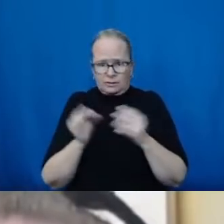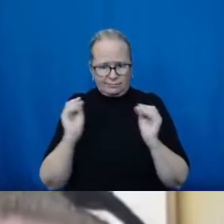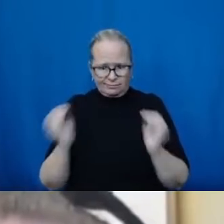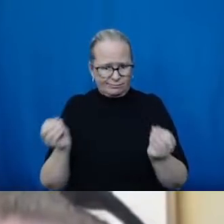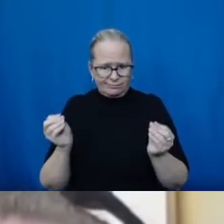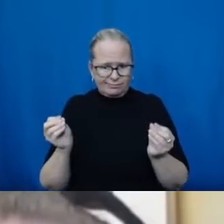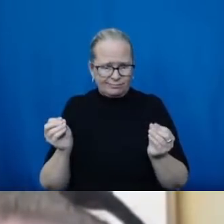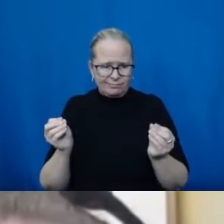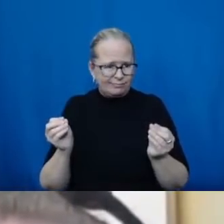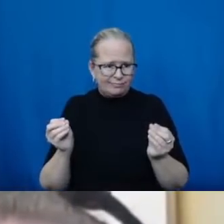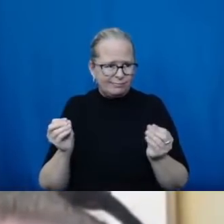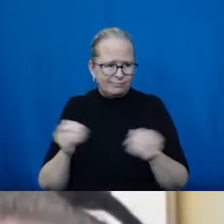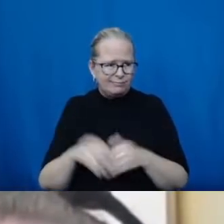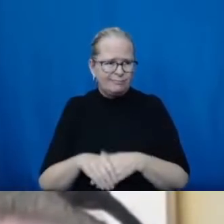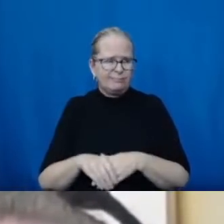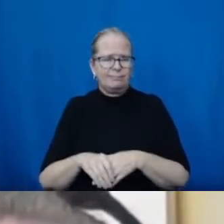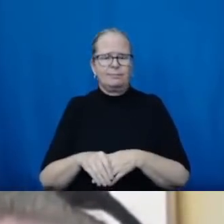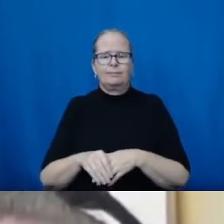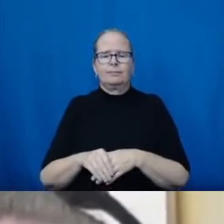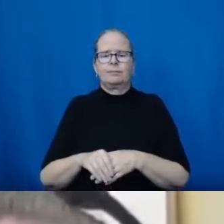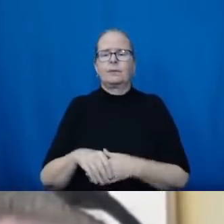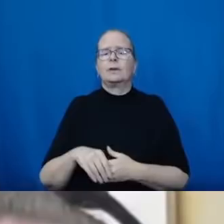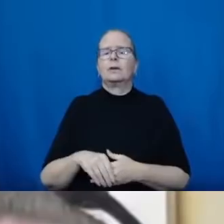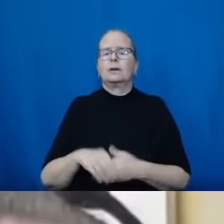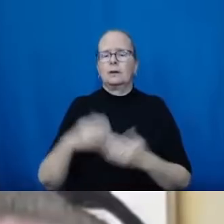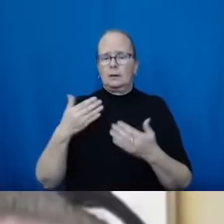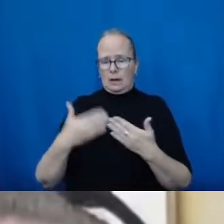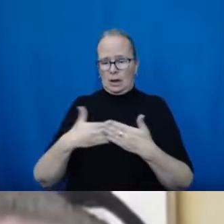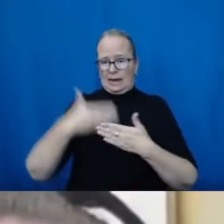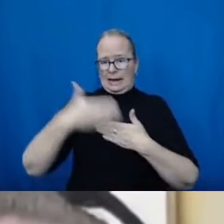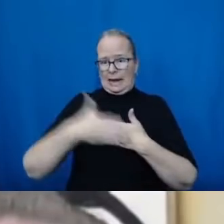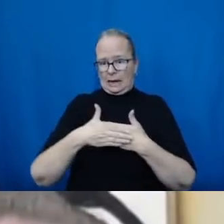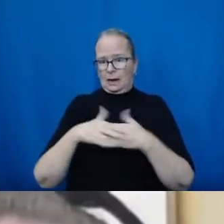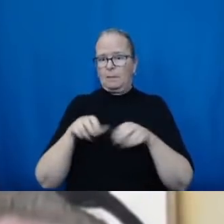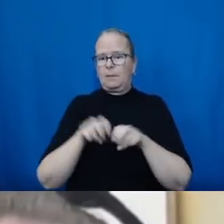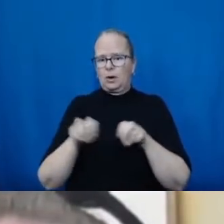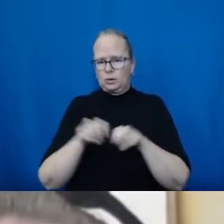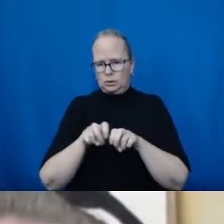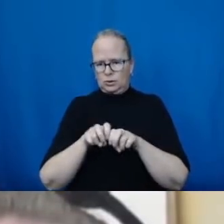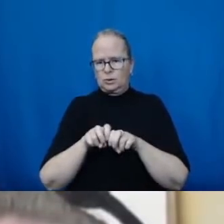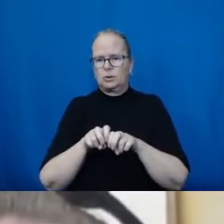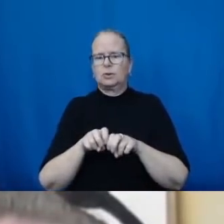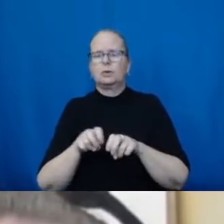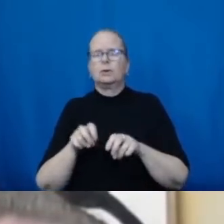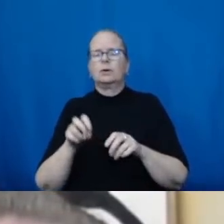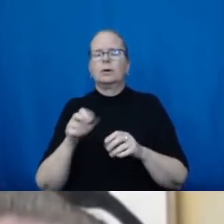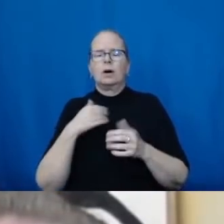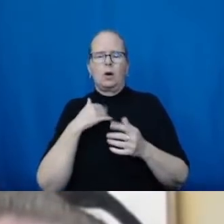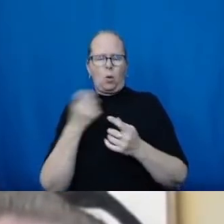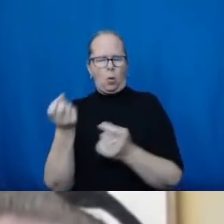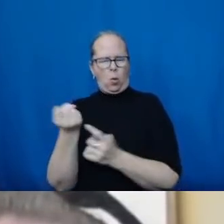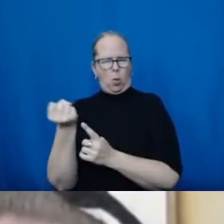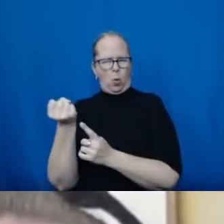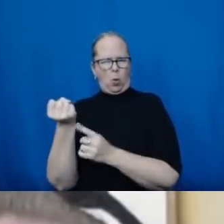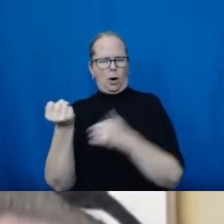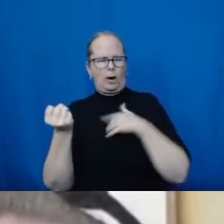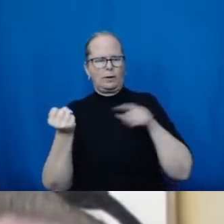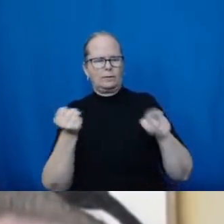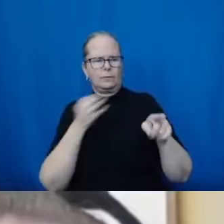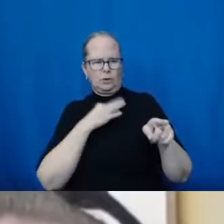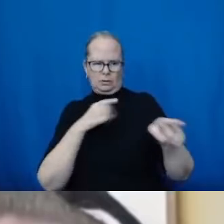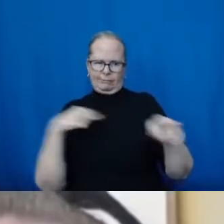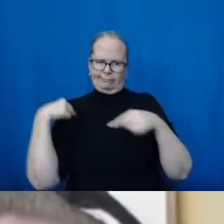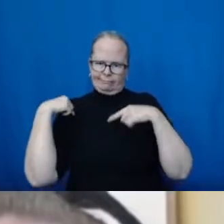your perspective, because I'm an action-oriented human, what is your current